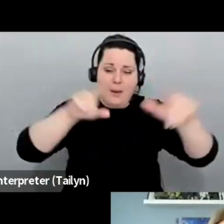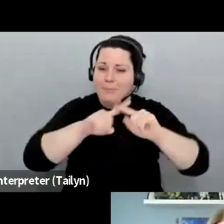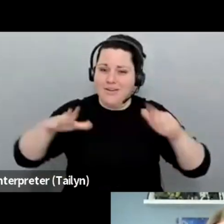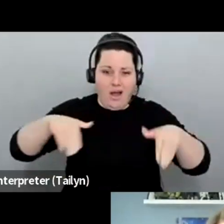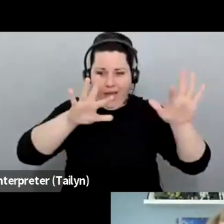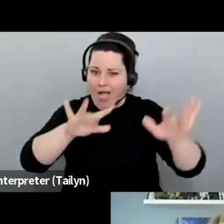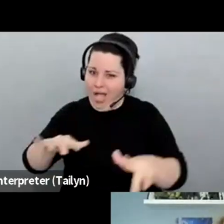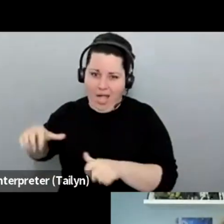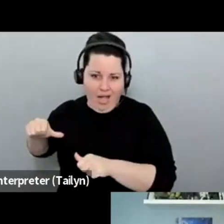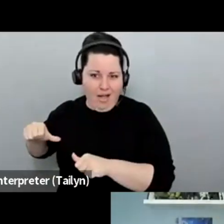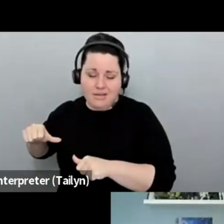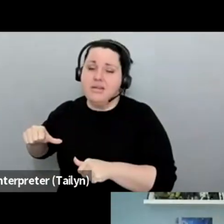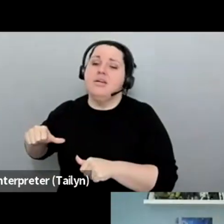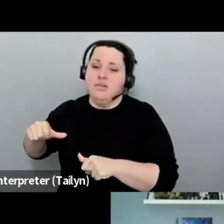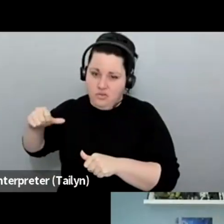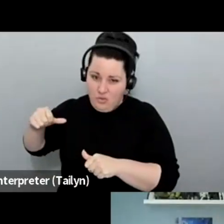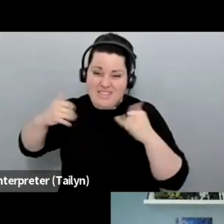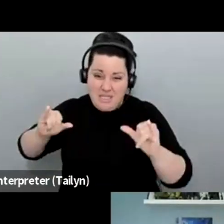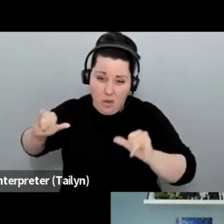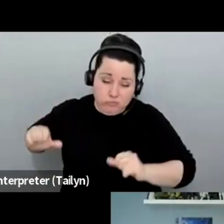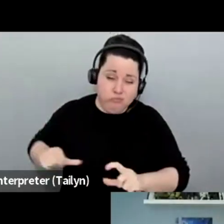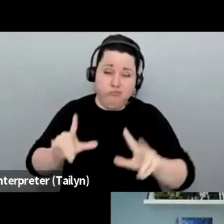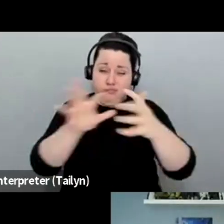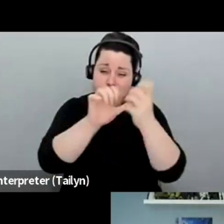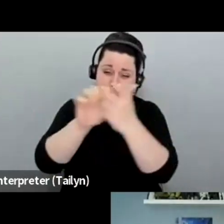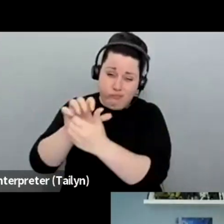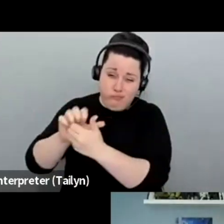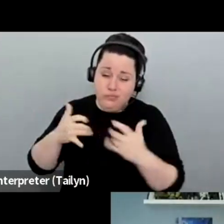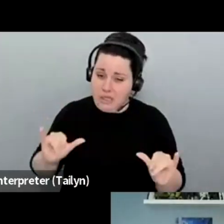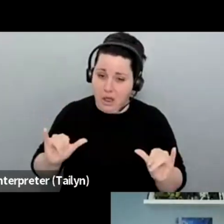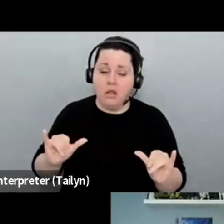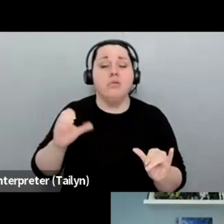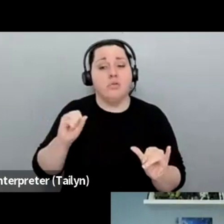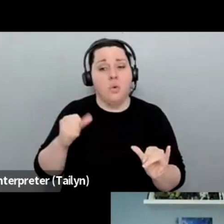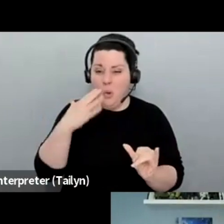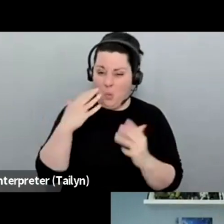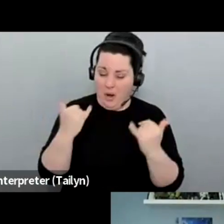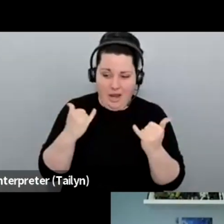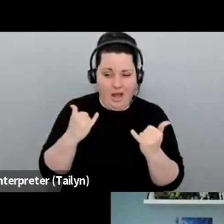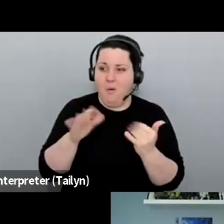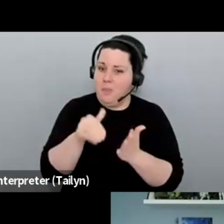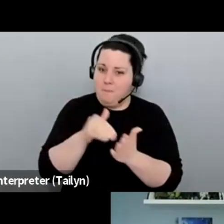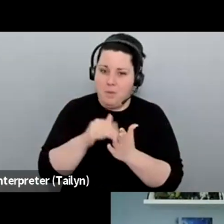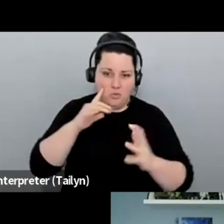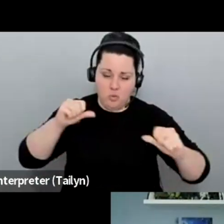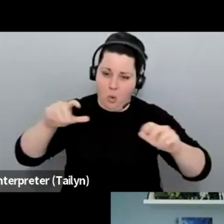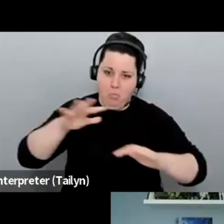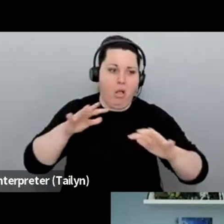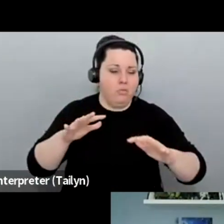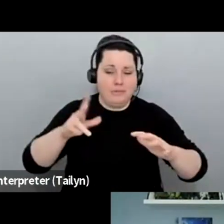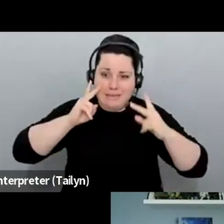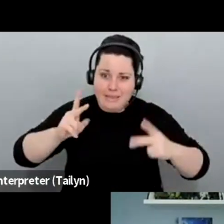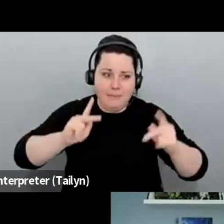what's going to happen when the dust settles. What we do know is that we are in the midst of the storm right now, and we are witnessing people